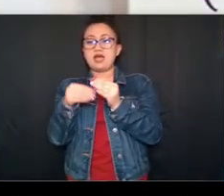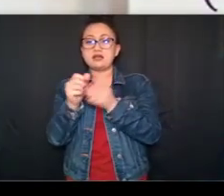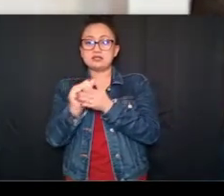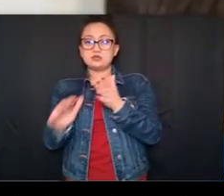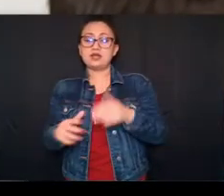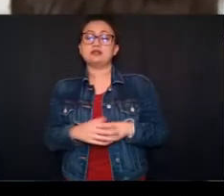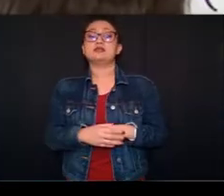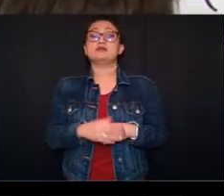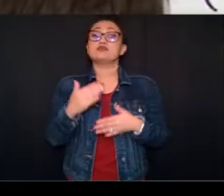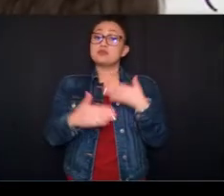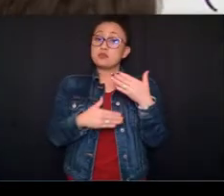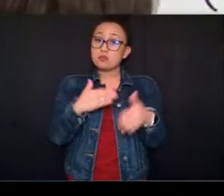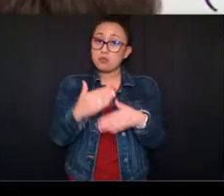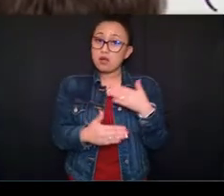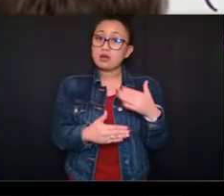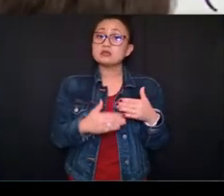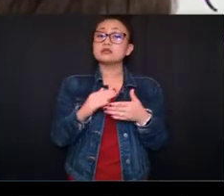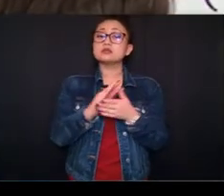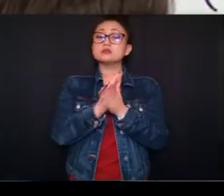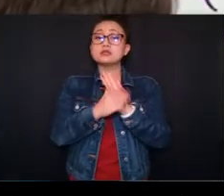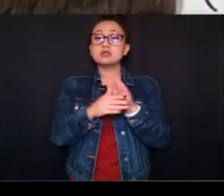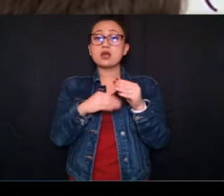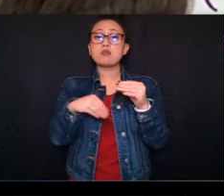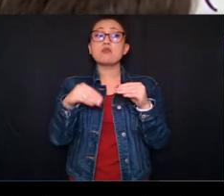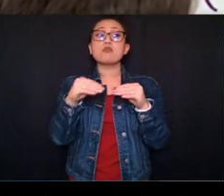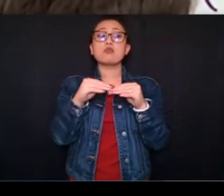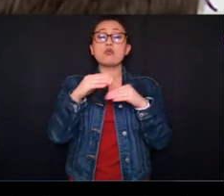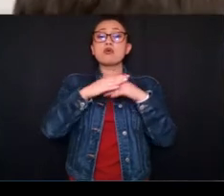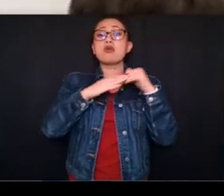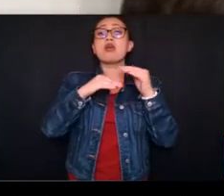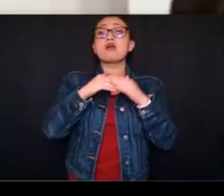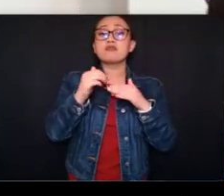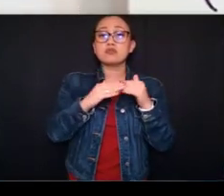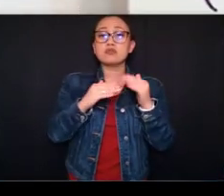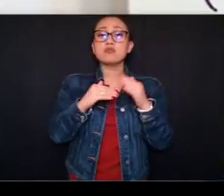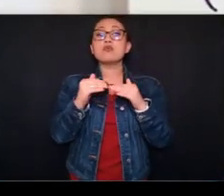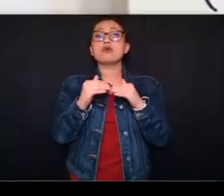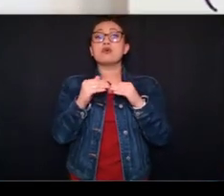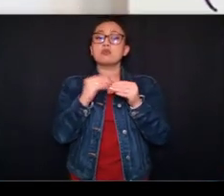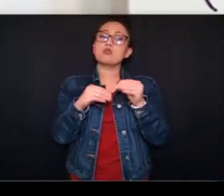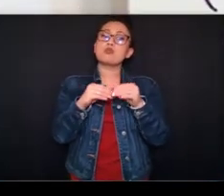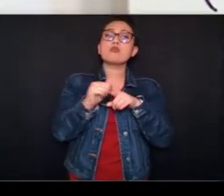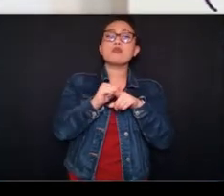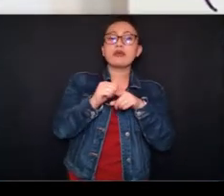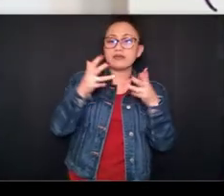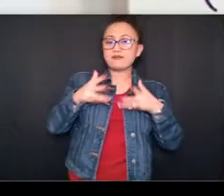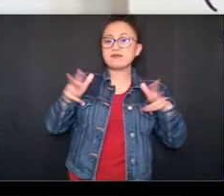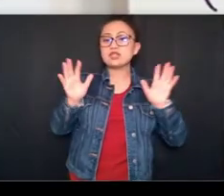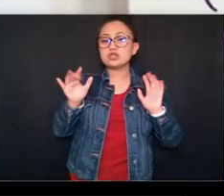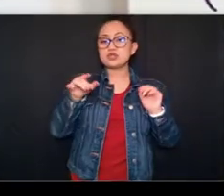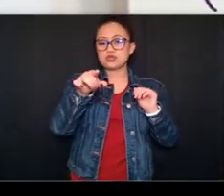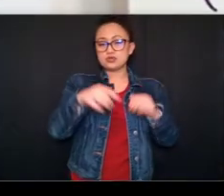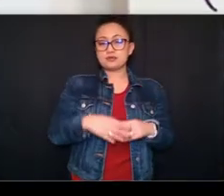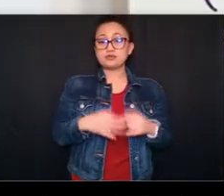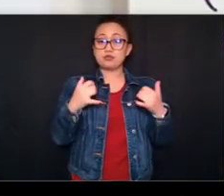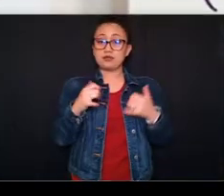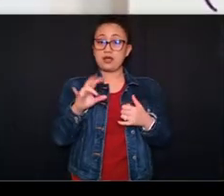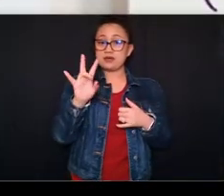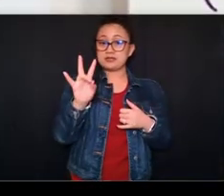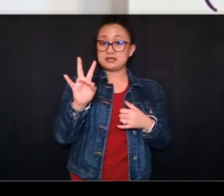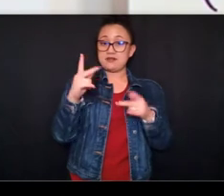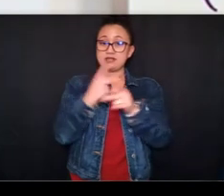more comfortable to you the more and more of these things we do. So let's say we have 7 times 7